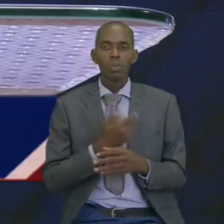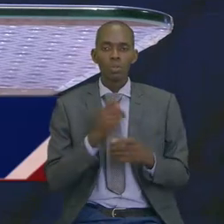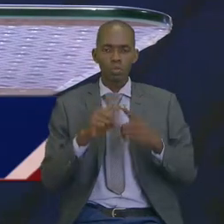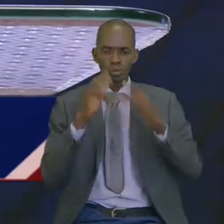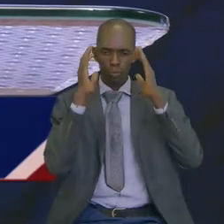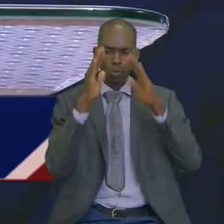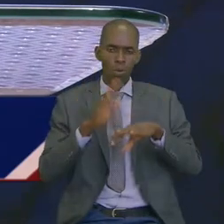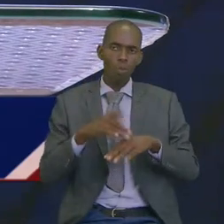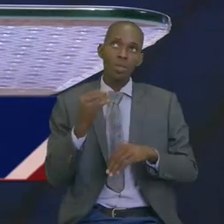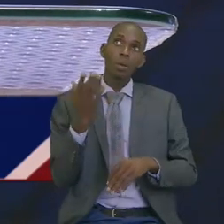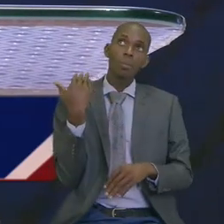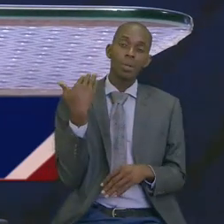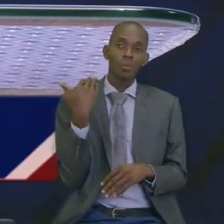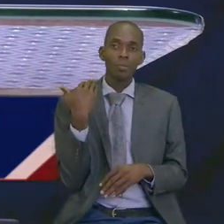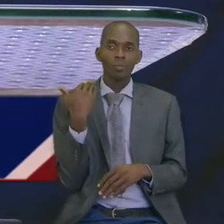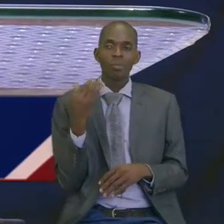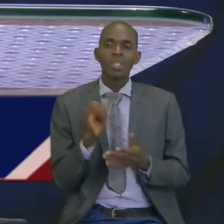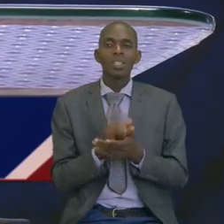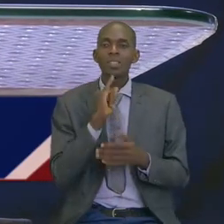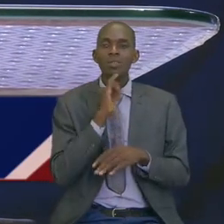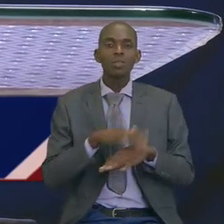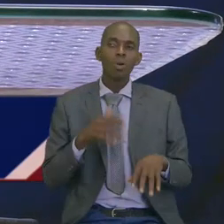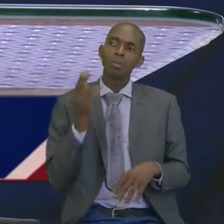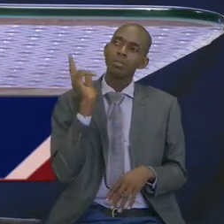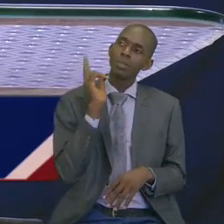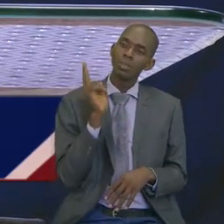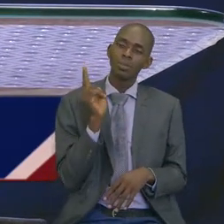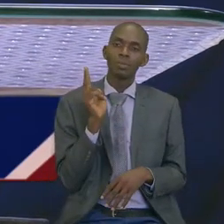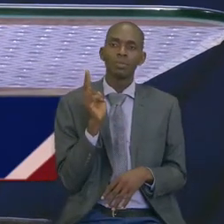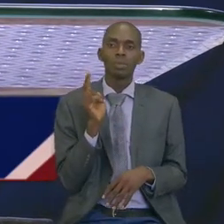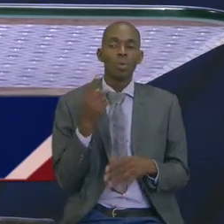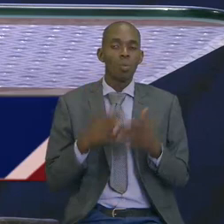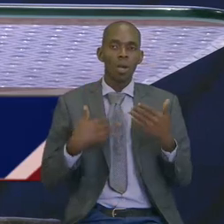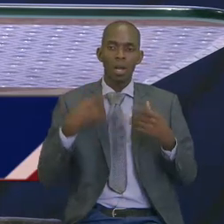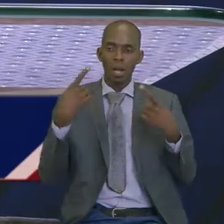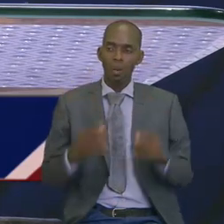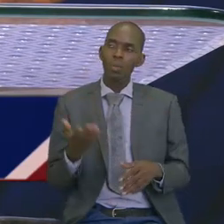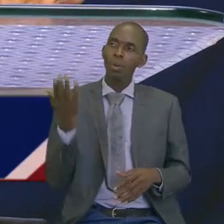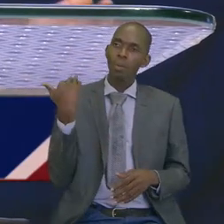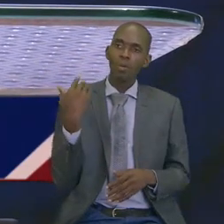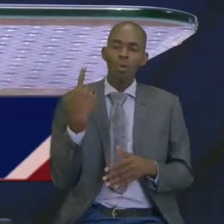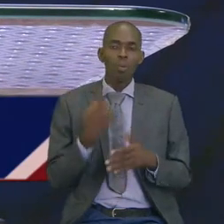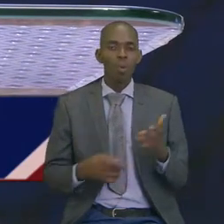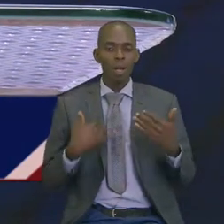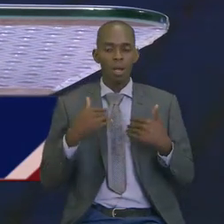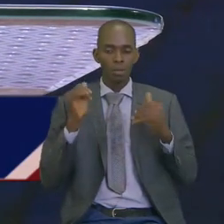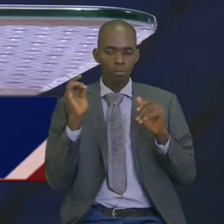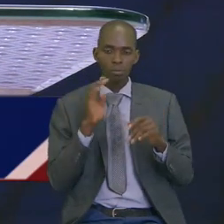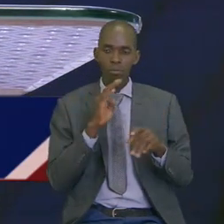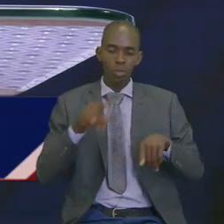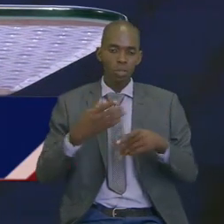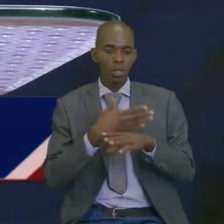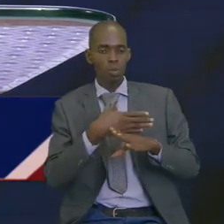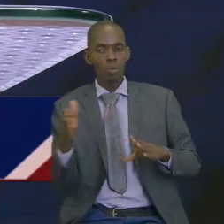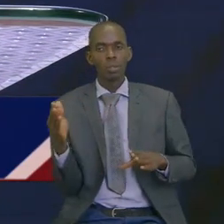the past. That's history. What has happened, that has happened. The water that has gone under the bridge has gone under